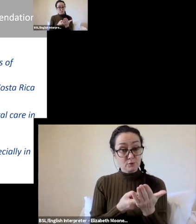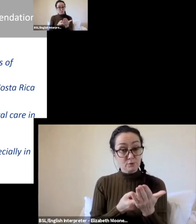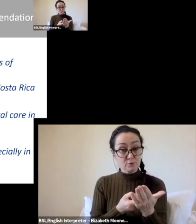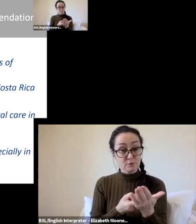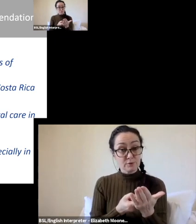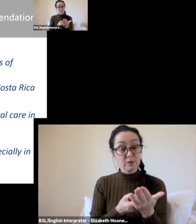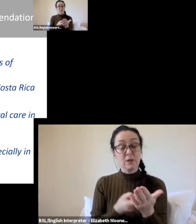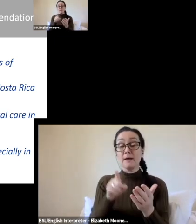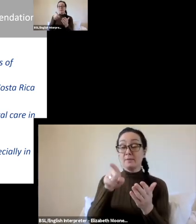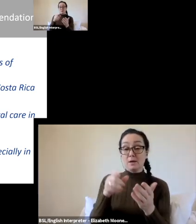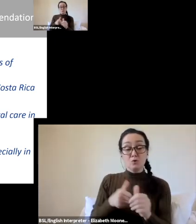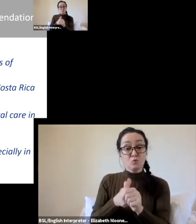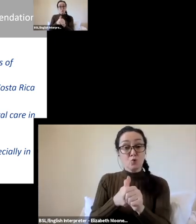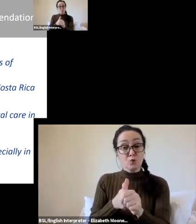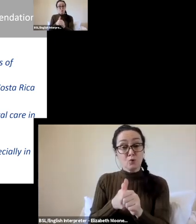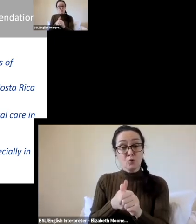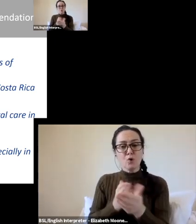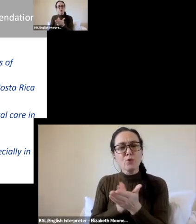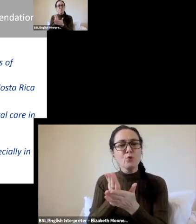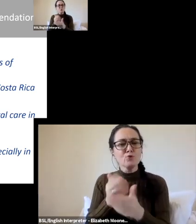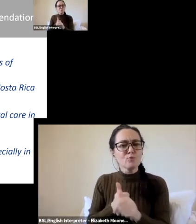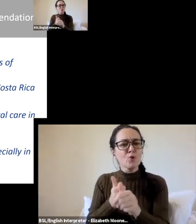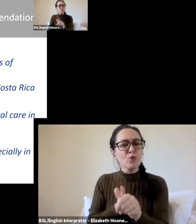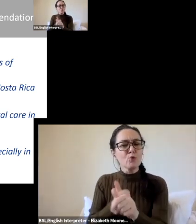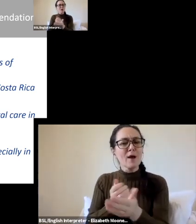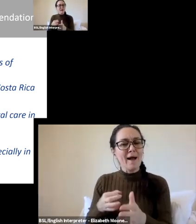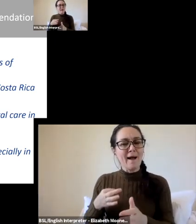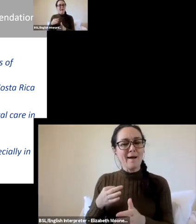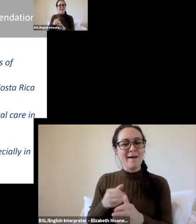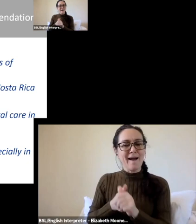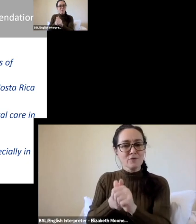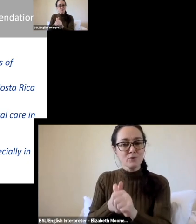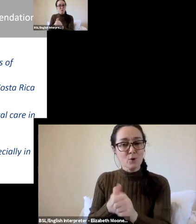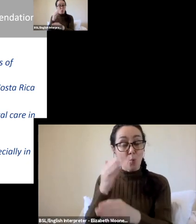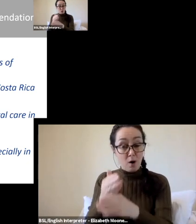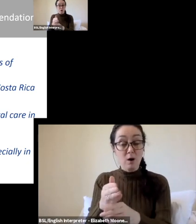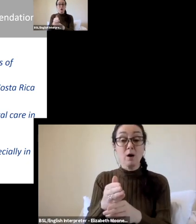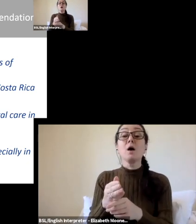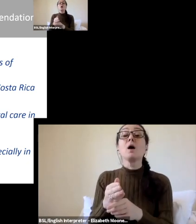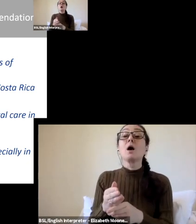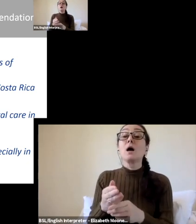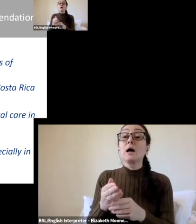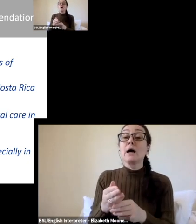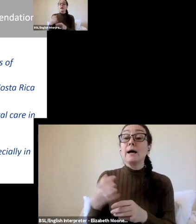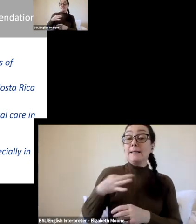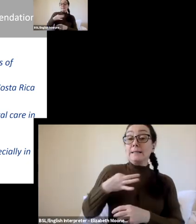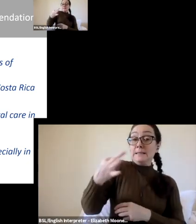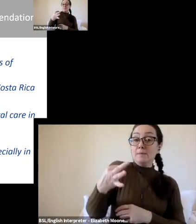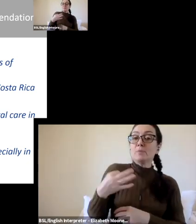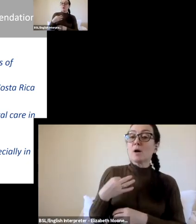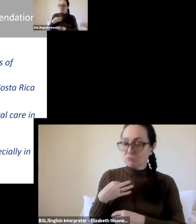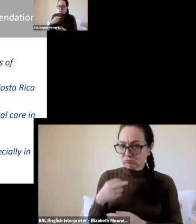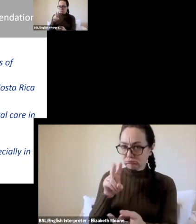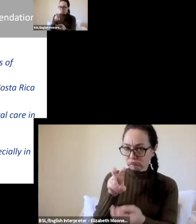work. They were picked up, their suggestions were picked up by the diplomats that made recommendations during